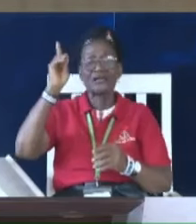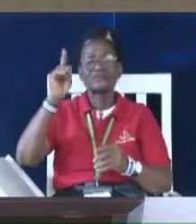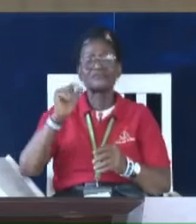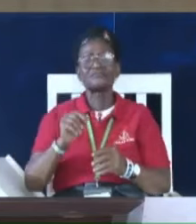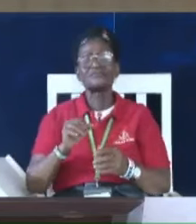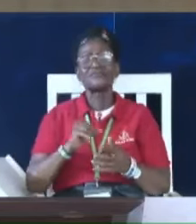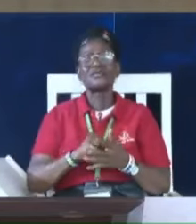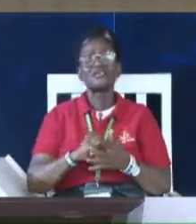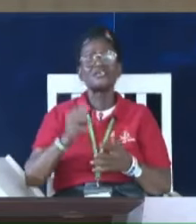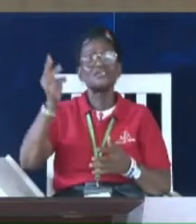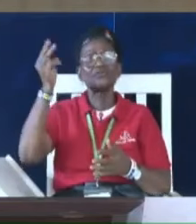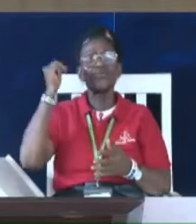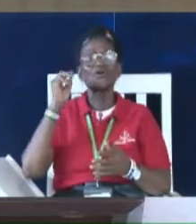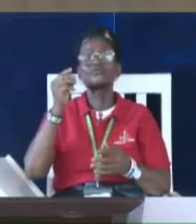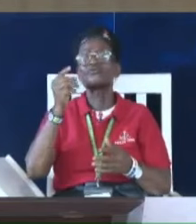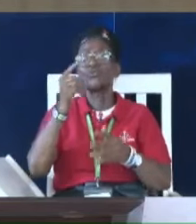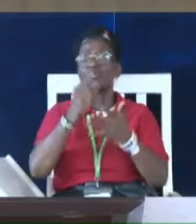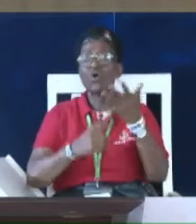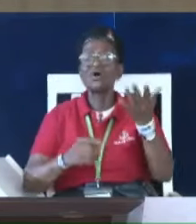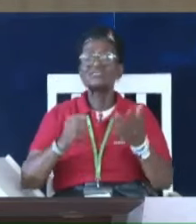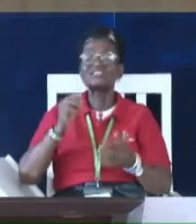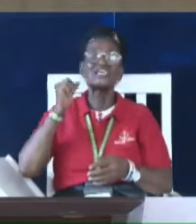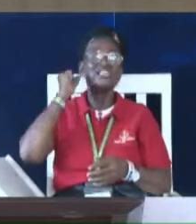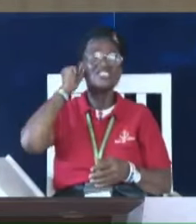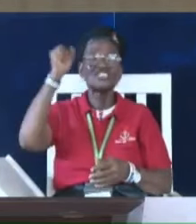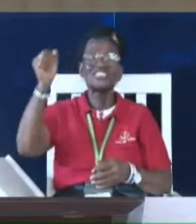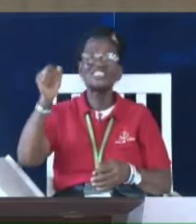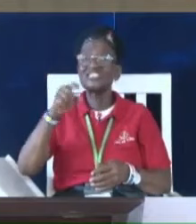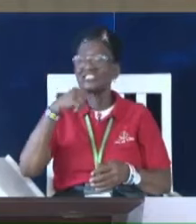It was what he said.